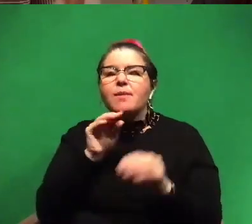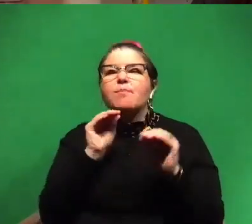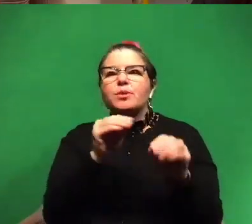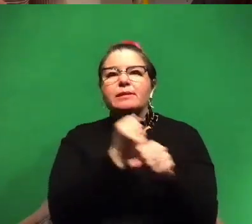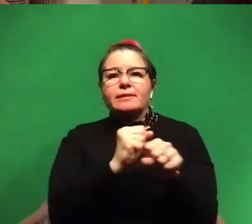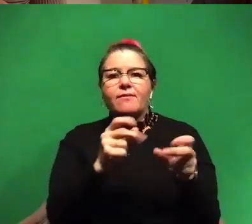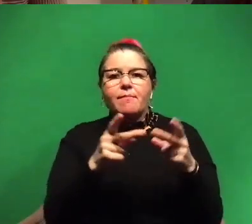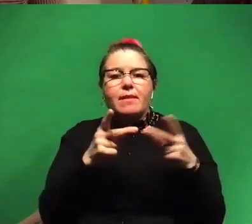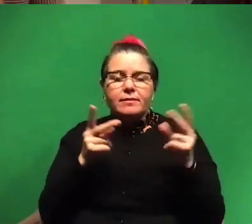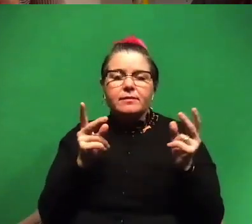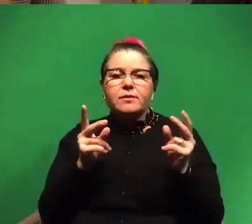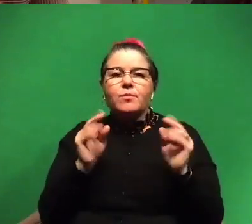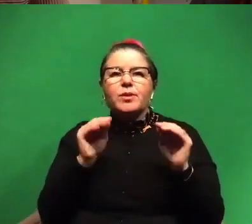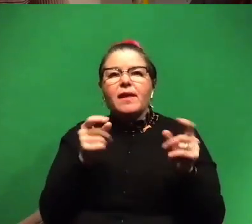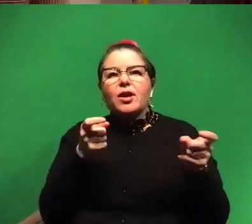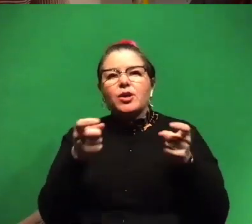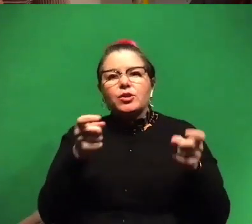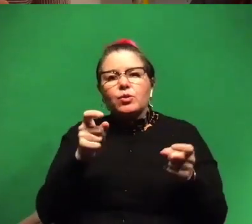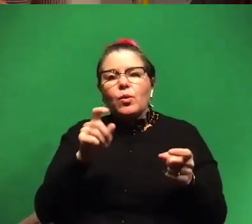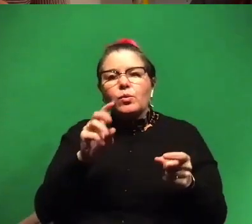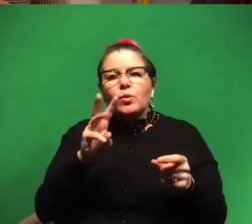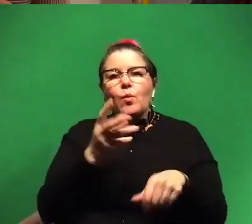put it in some kind of controlled waste management